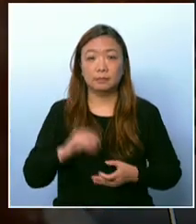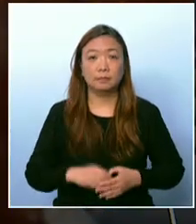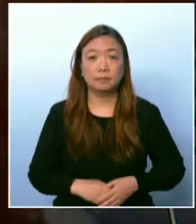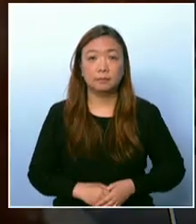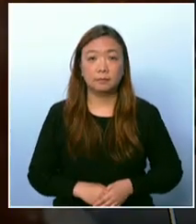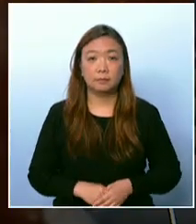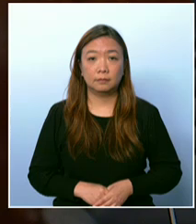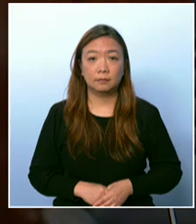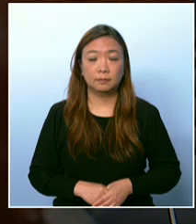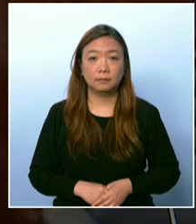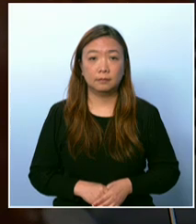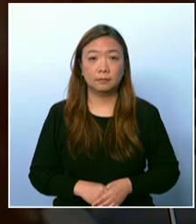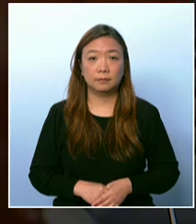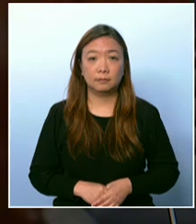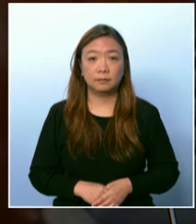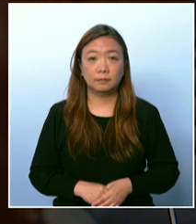Ronick Chan.